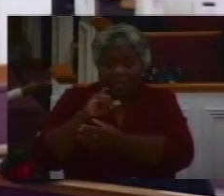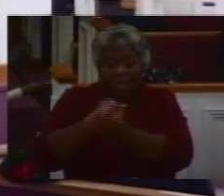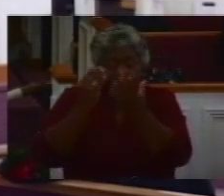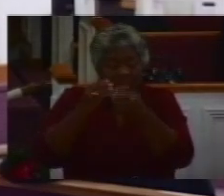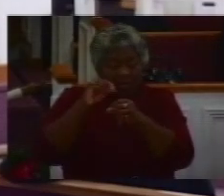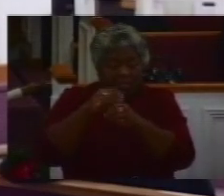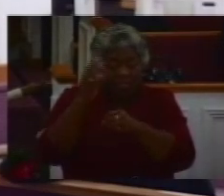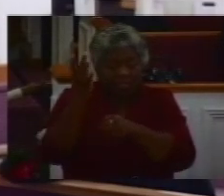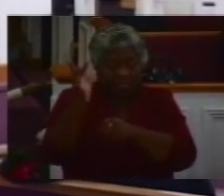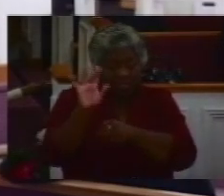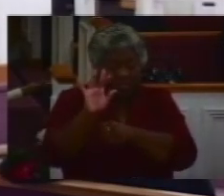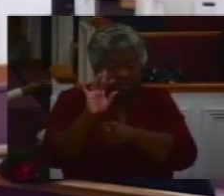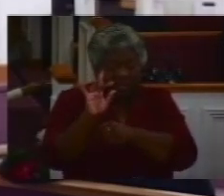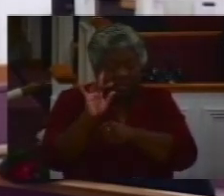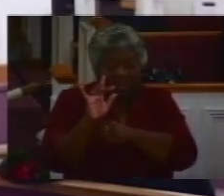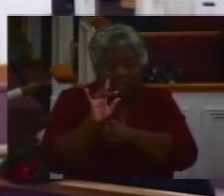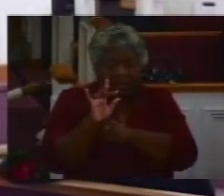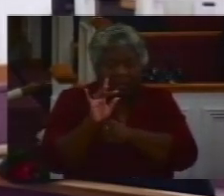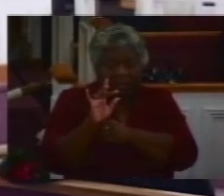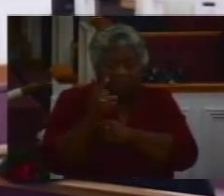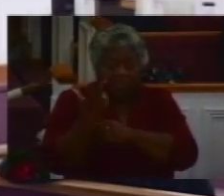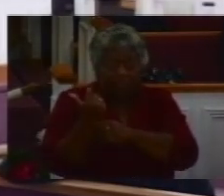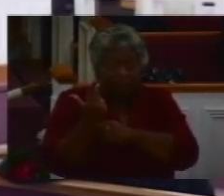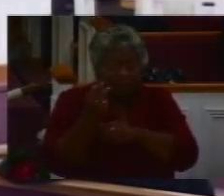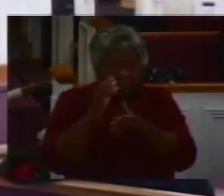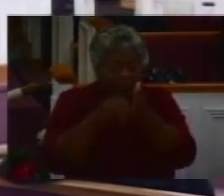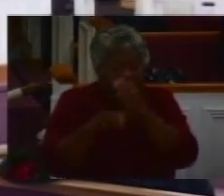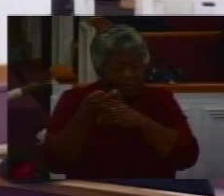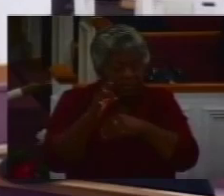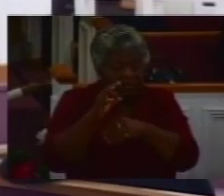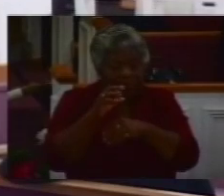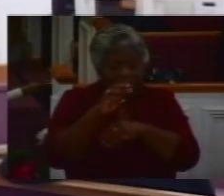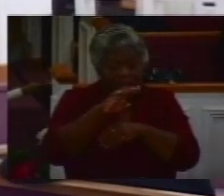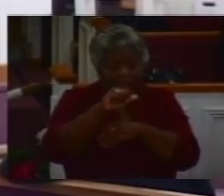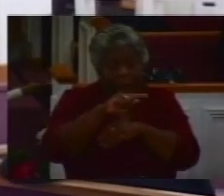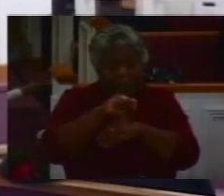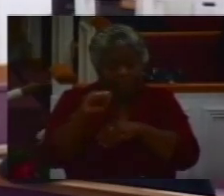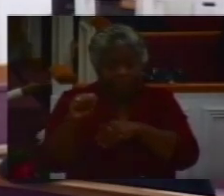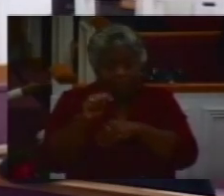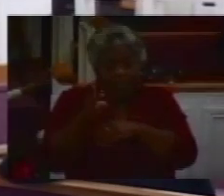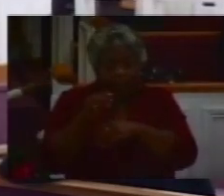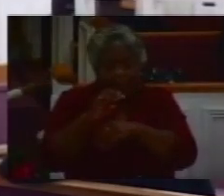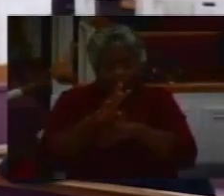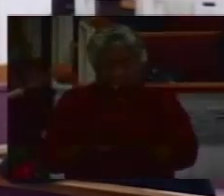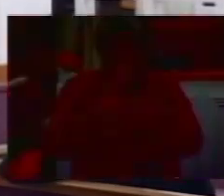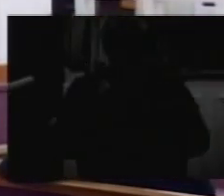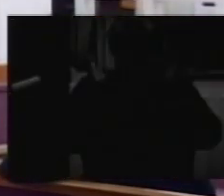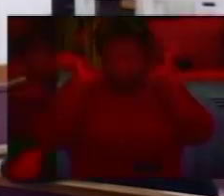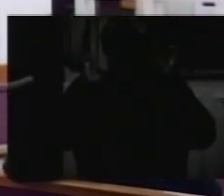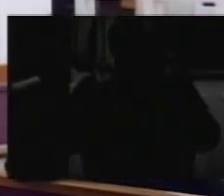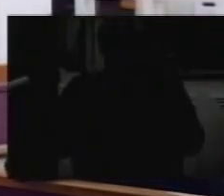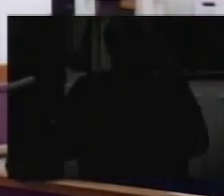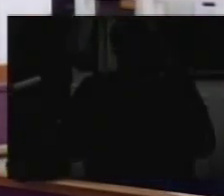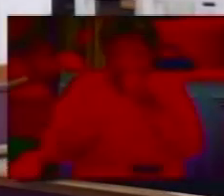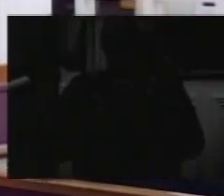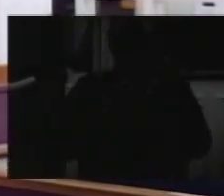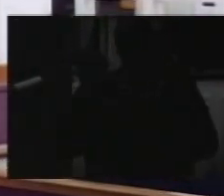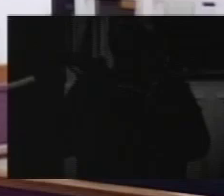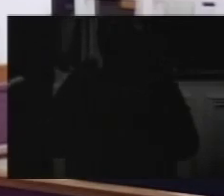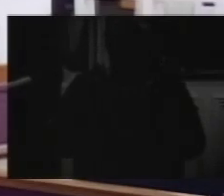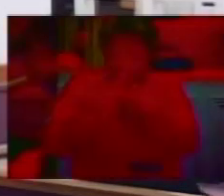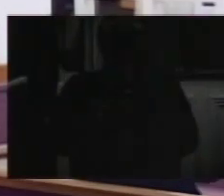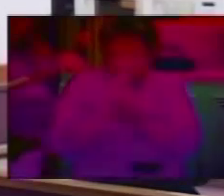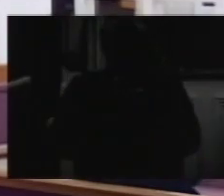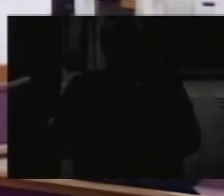the 13th chapter of Matthew, they heard him teaching this simple gospel